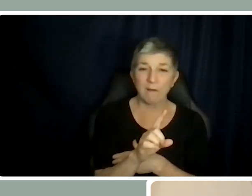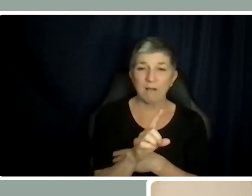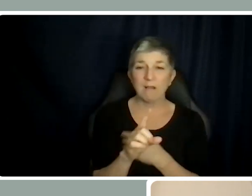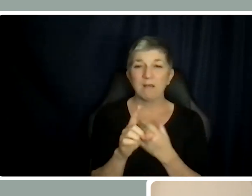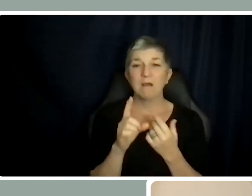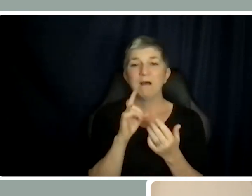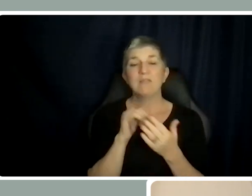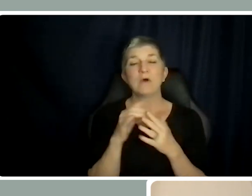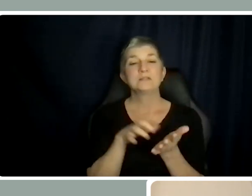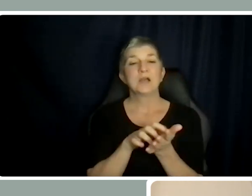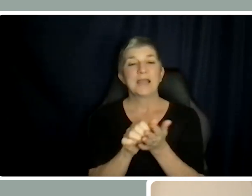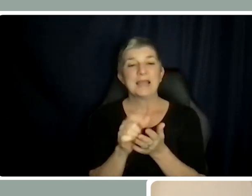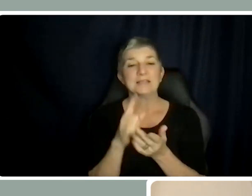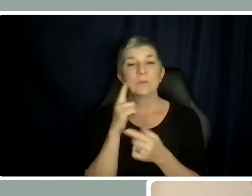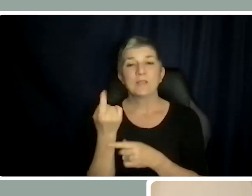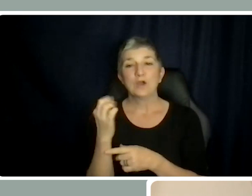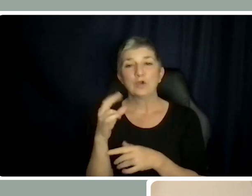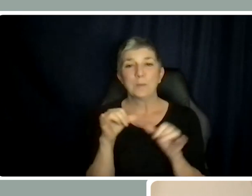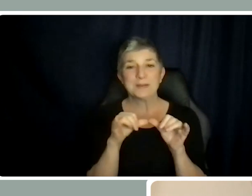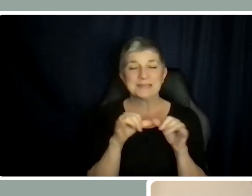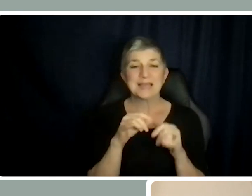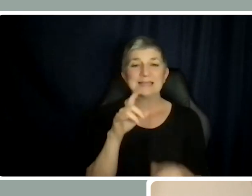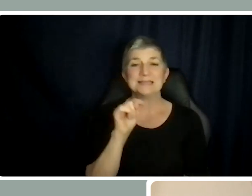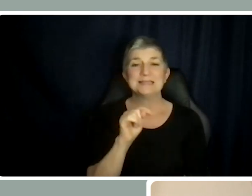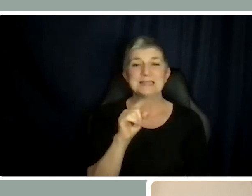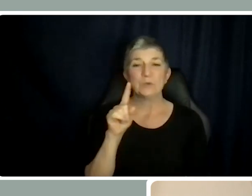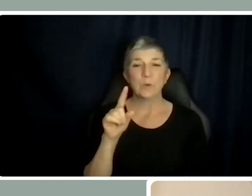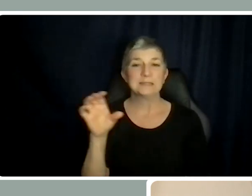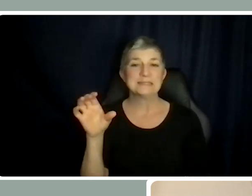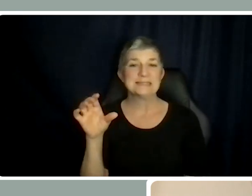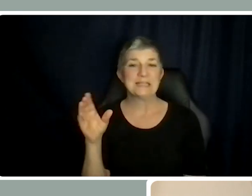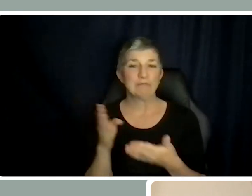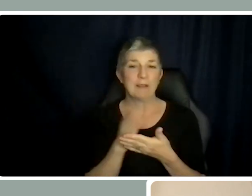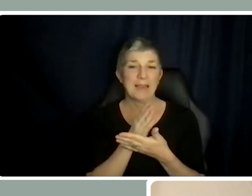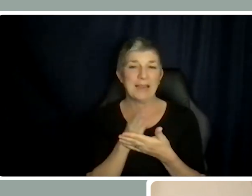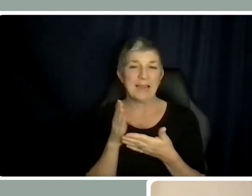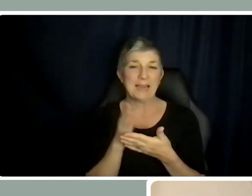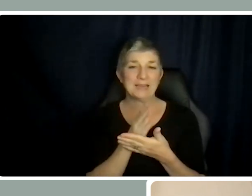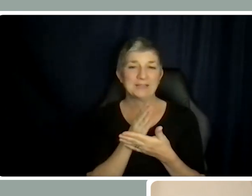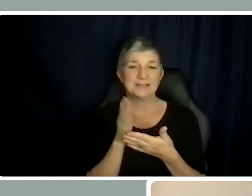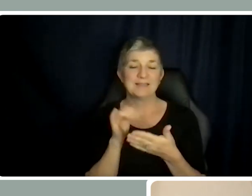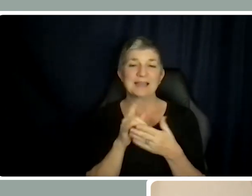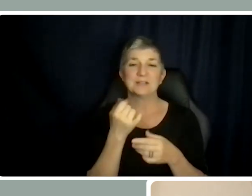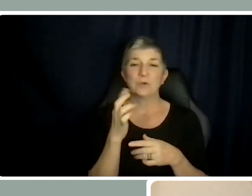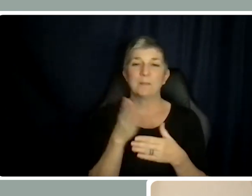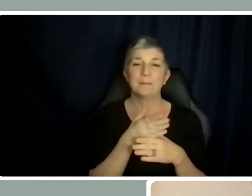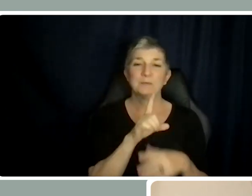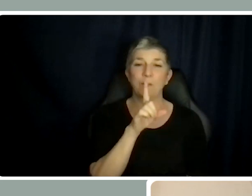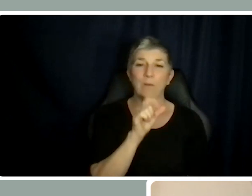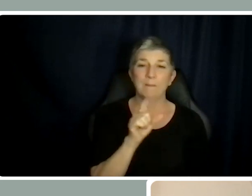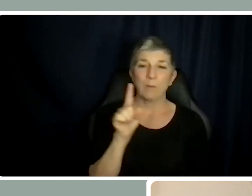those are cancers where the tumor size is in the T1C range, which is a tumor between 1.1